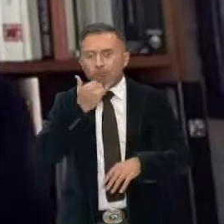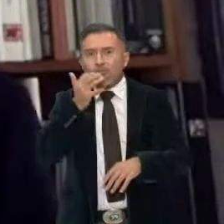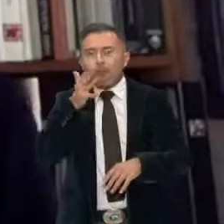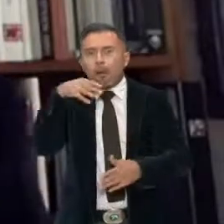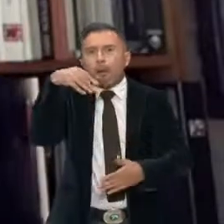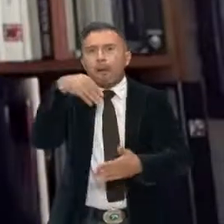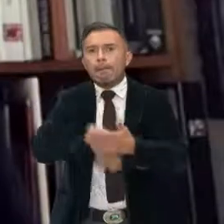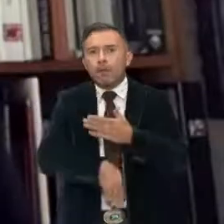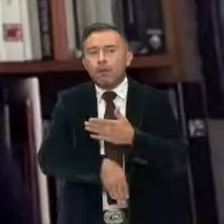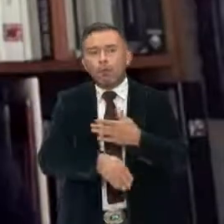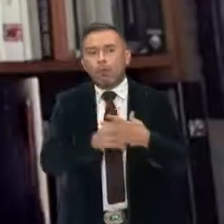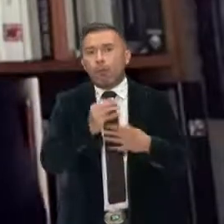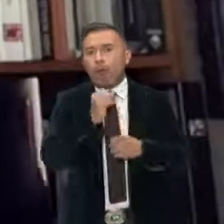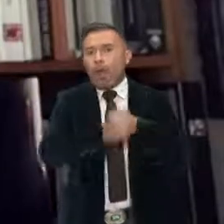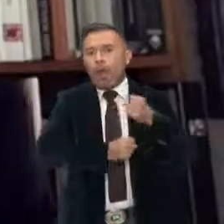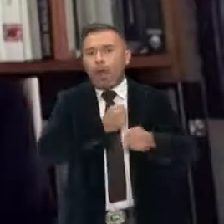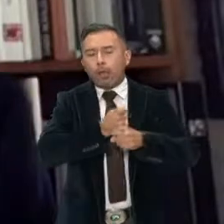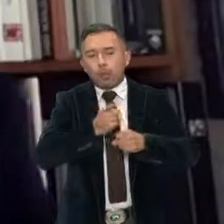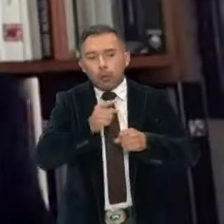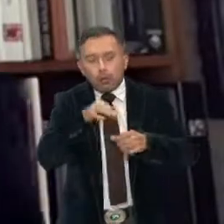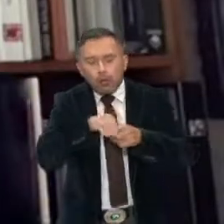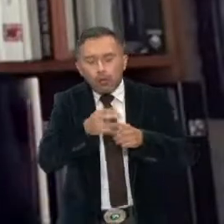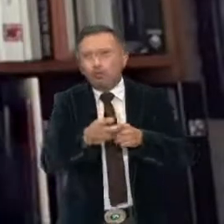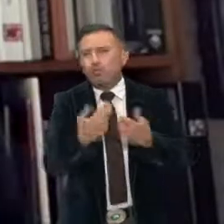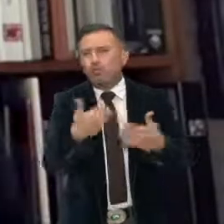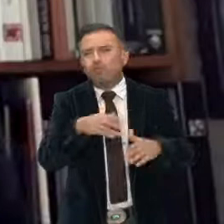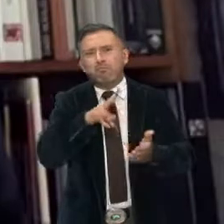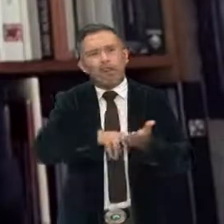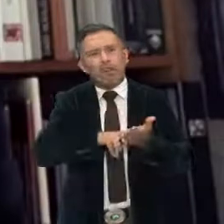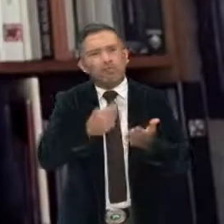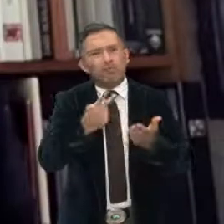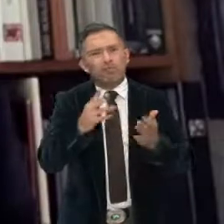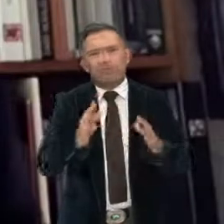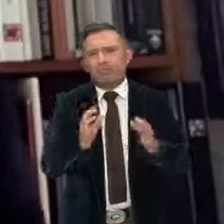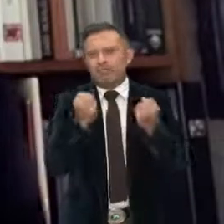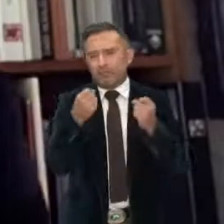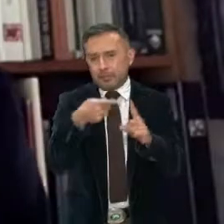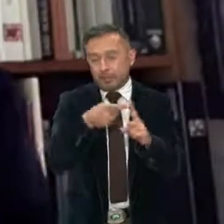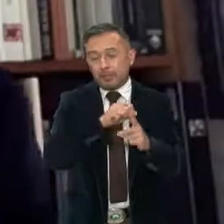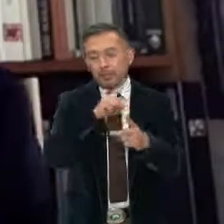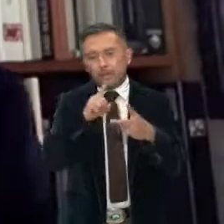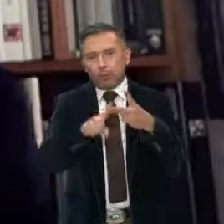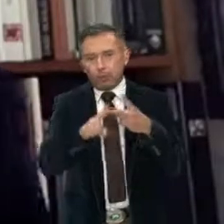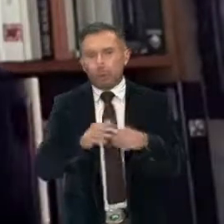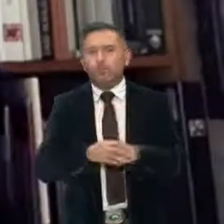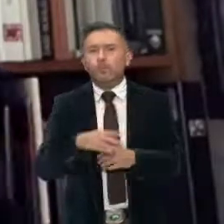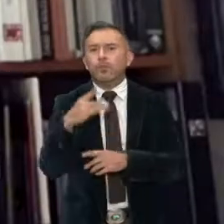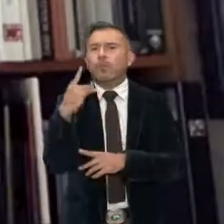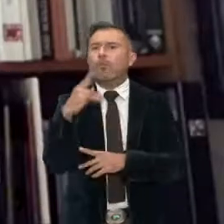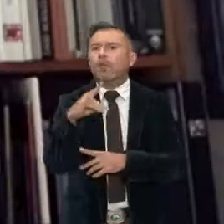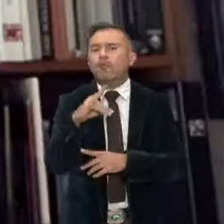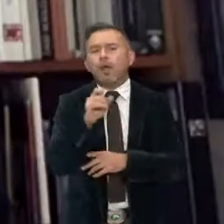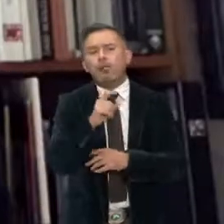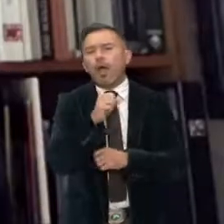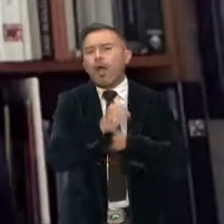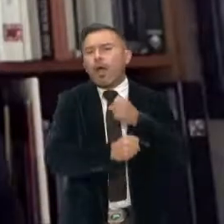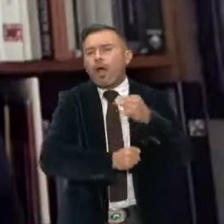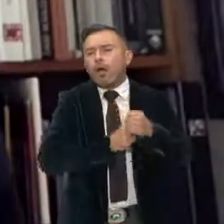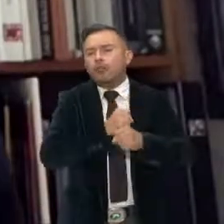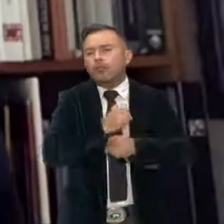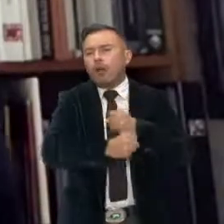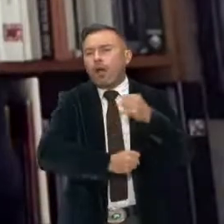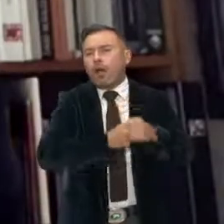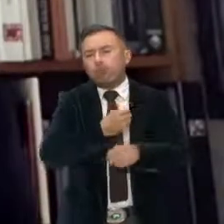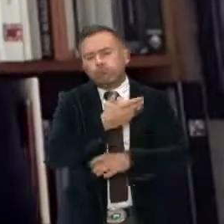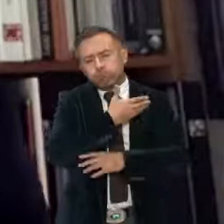and also the future was at stake after a long time. Second, Bolivia has this electoral